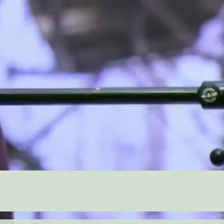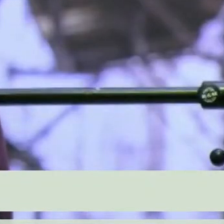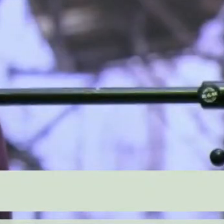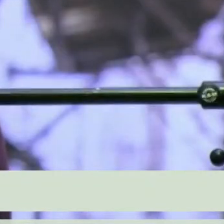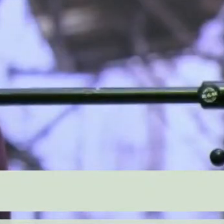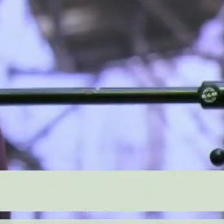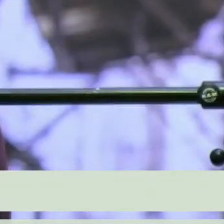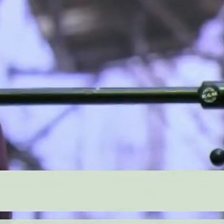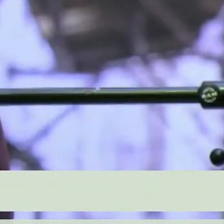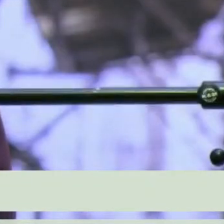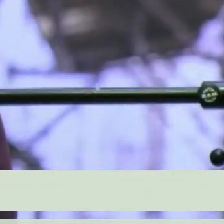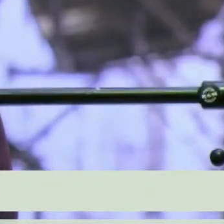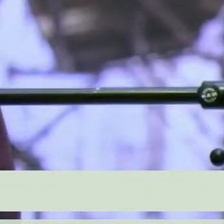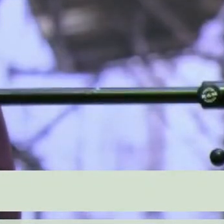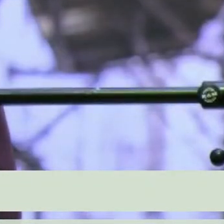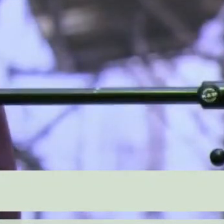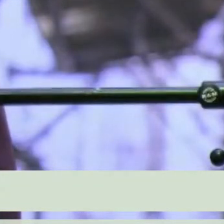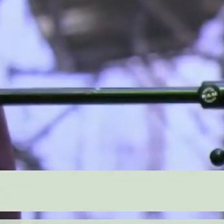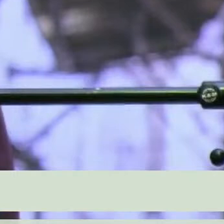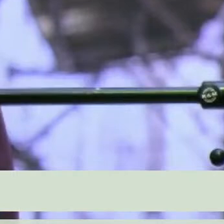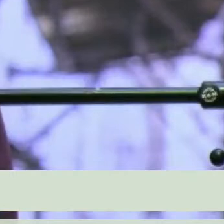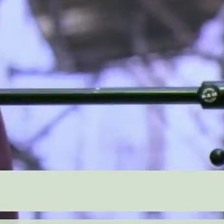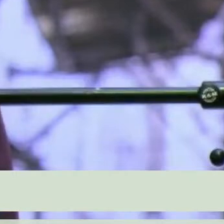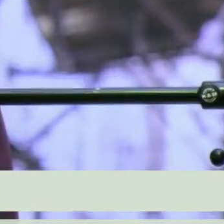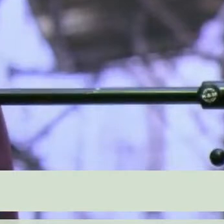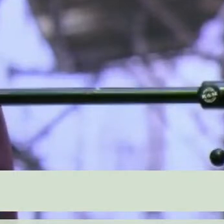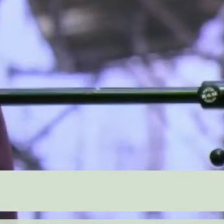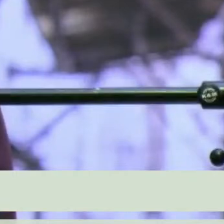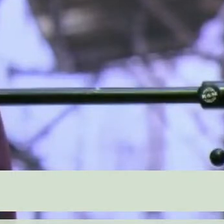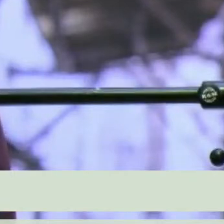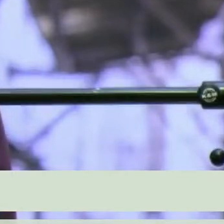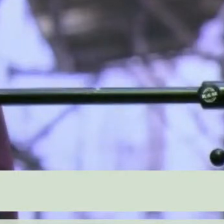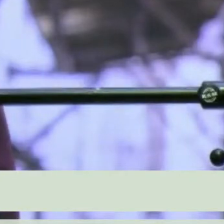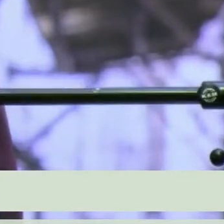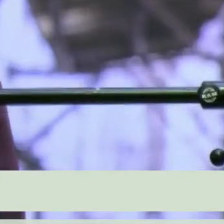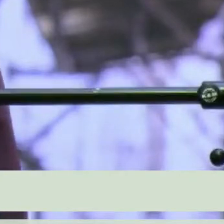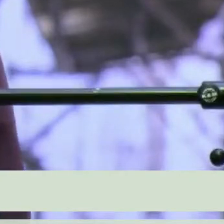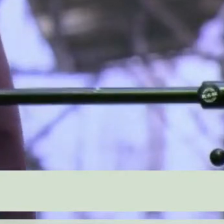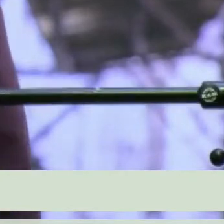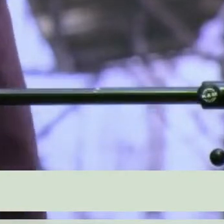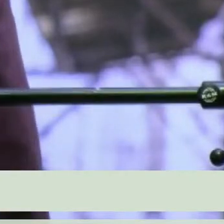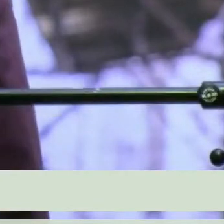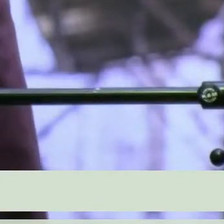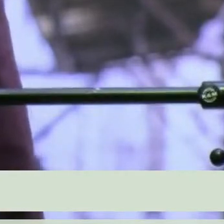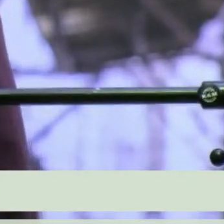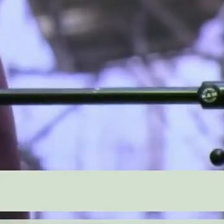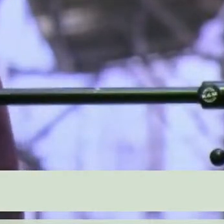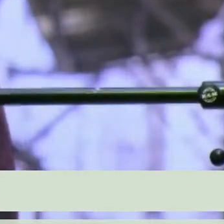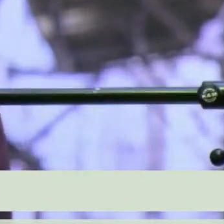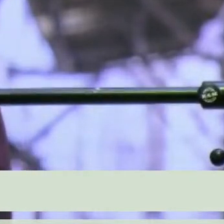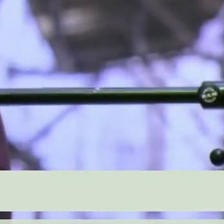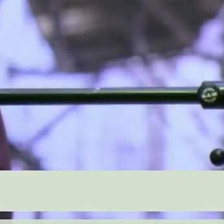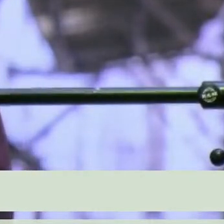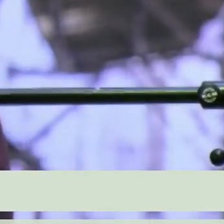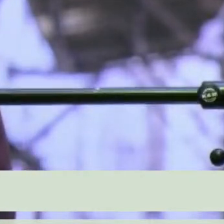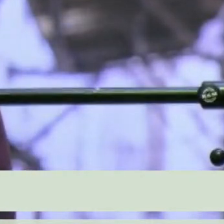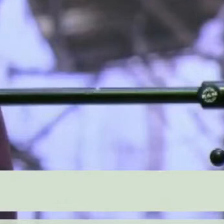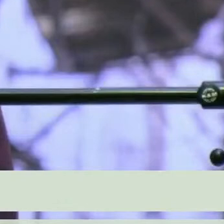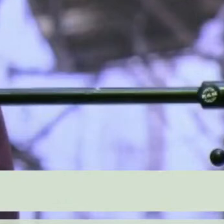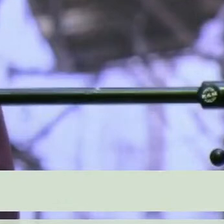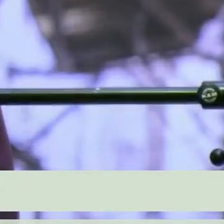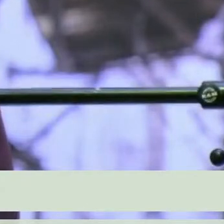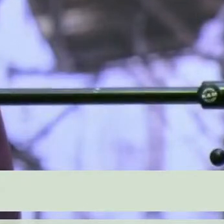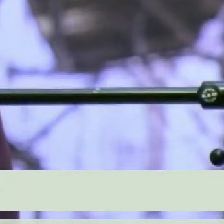between 2003 and 2008. We had a stint with Dr. Aura there.